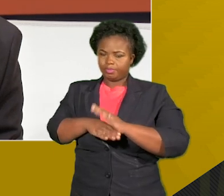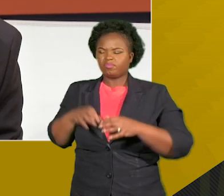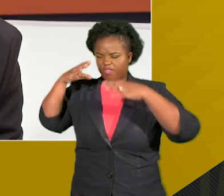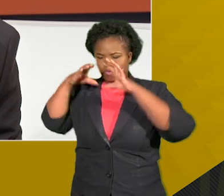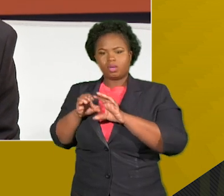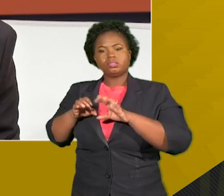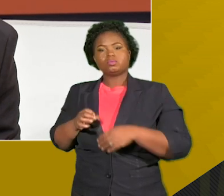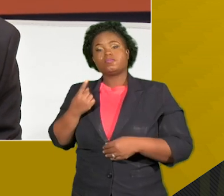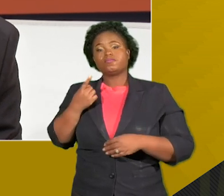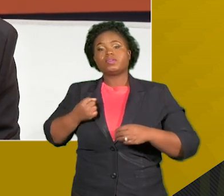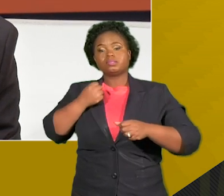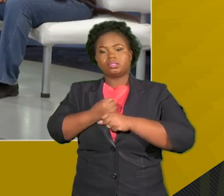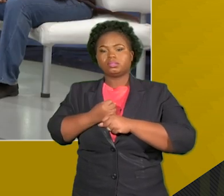on the